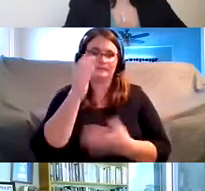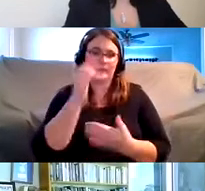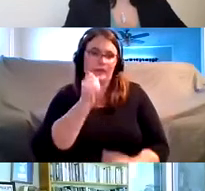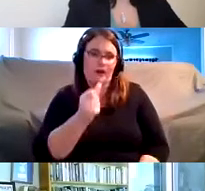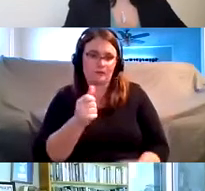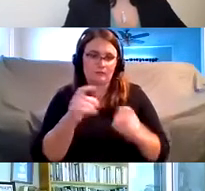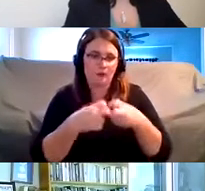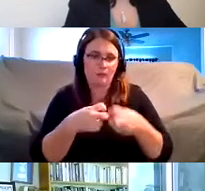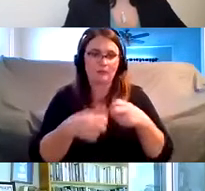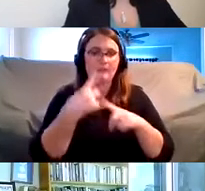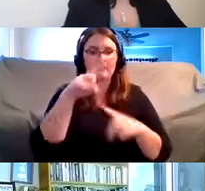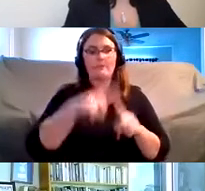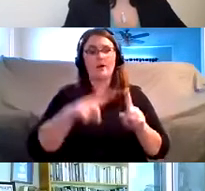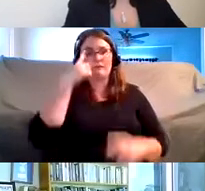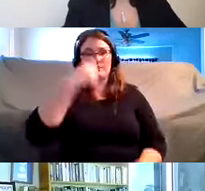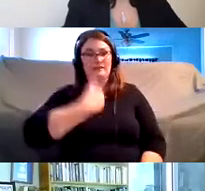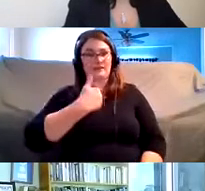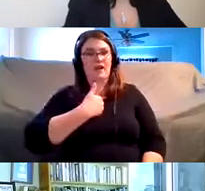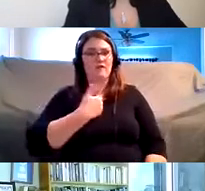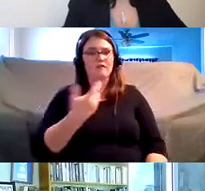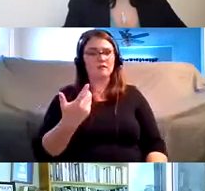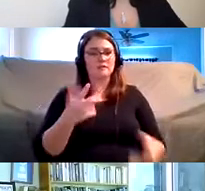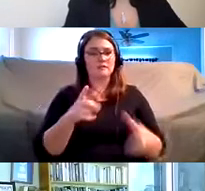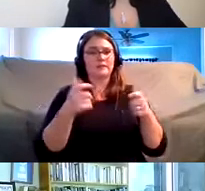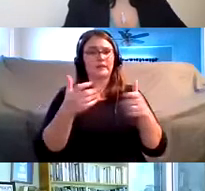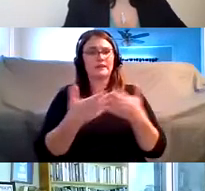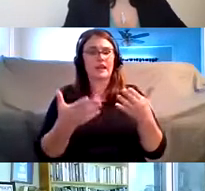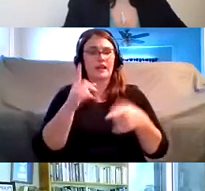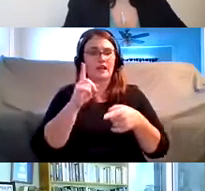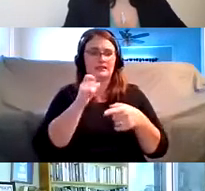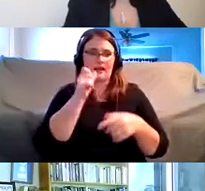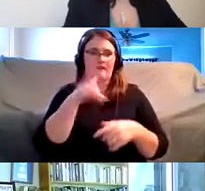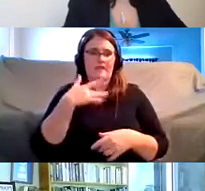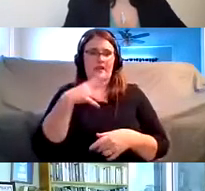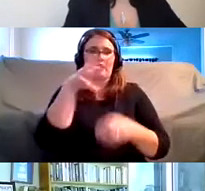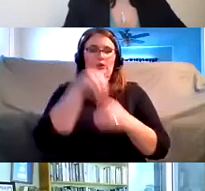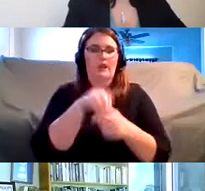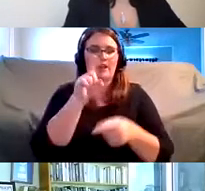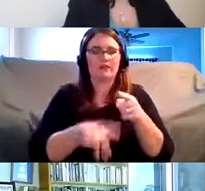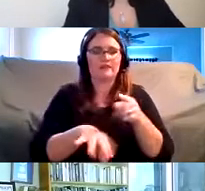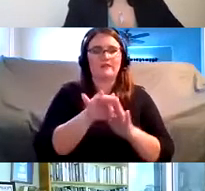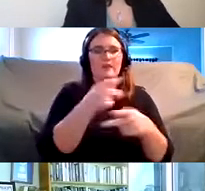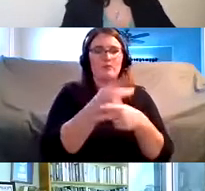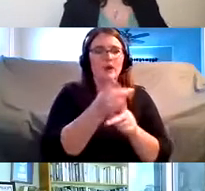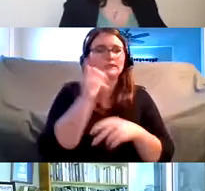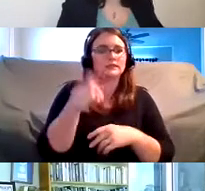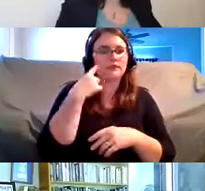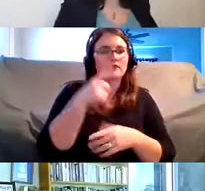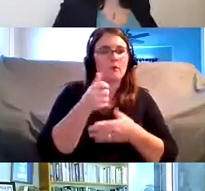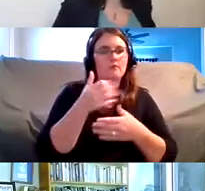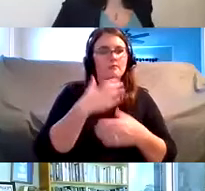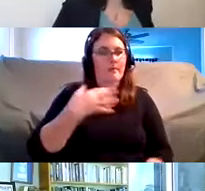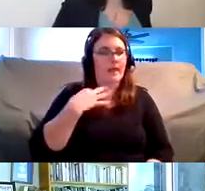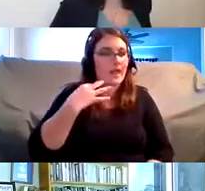couldn't feel included because I couldn't find anything for me. And then, but I was intrigued.